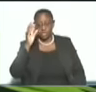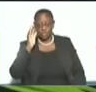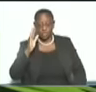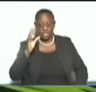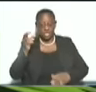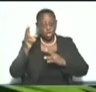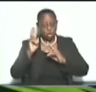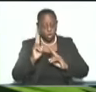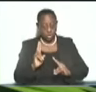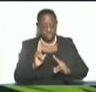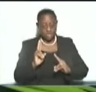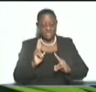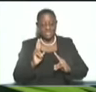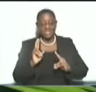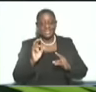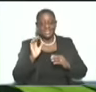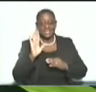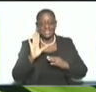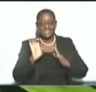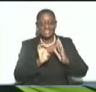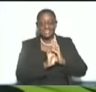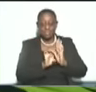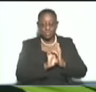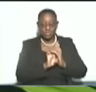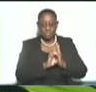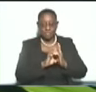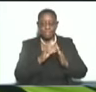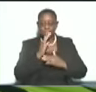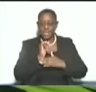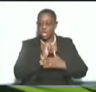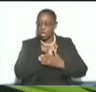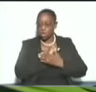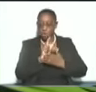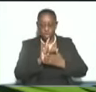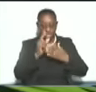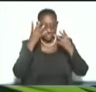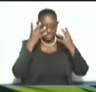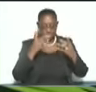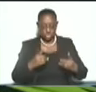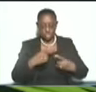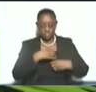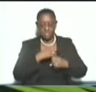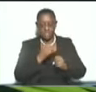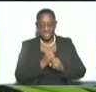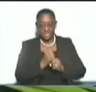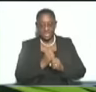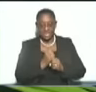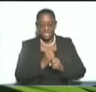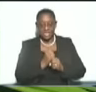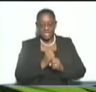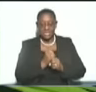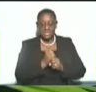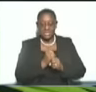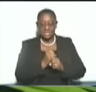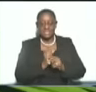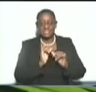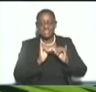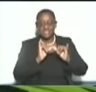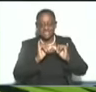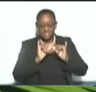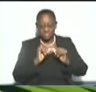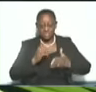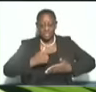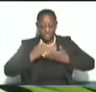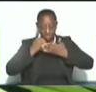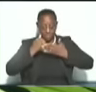by ensuring that every decision we make is anchored in the heartbeats of the Bahamian